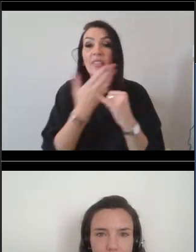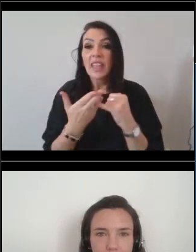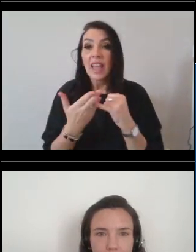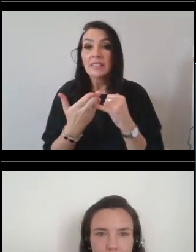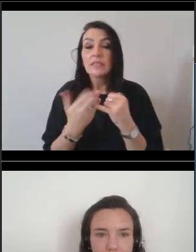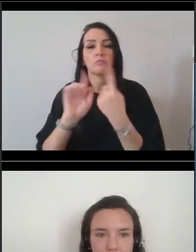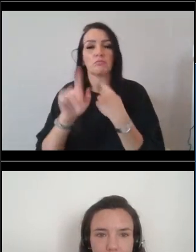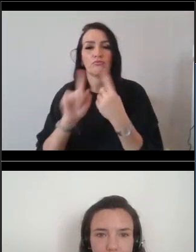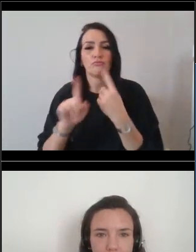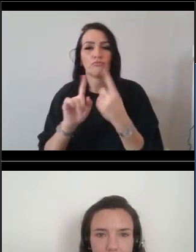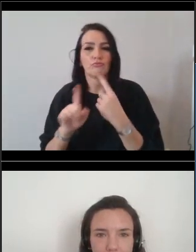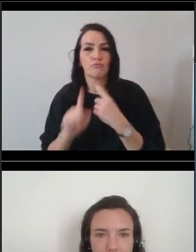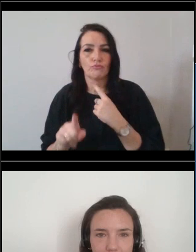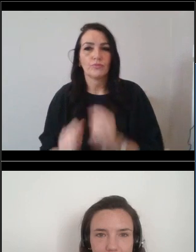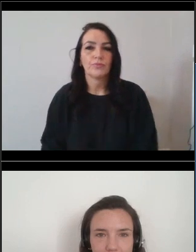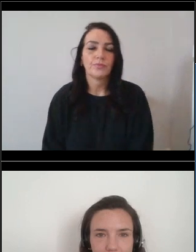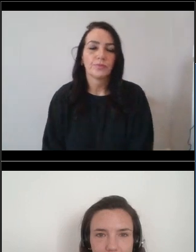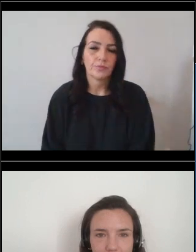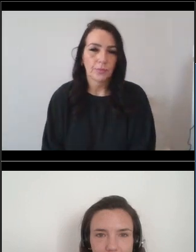webinar in a Q&A section.